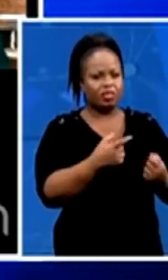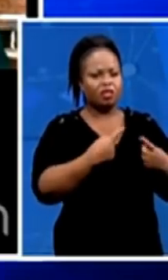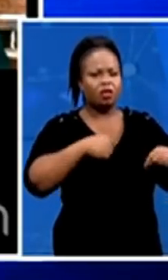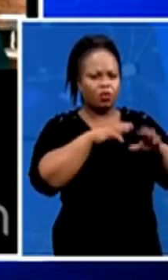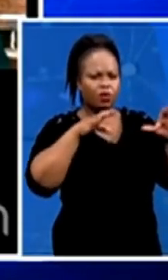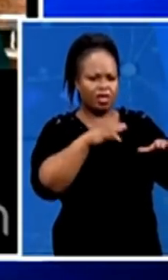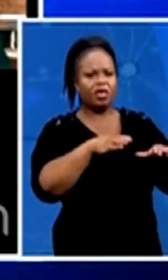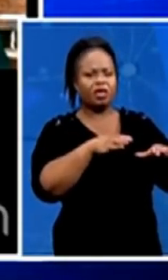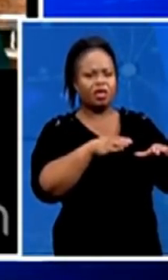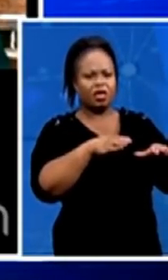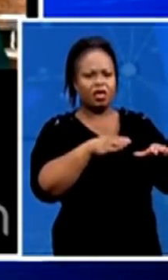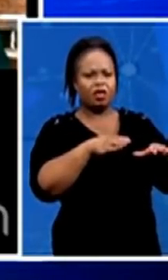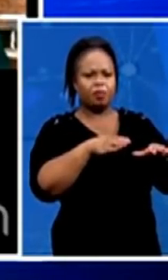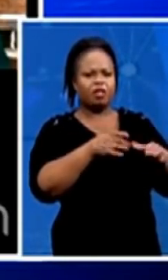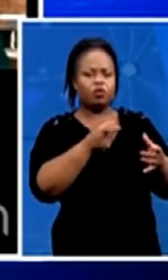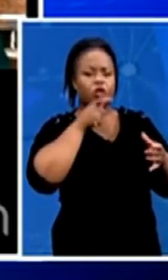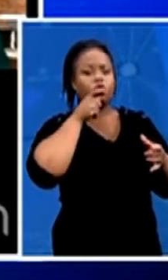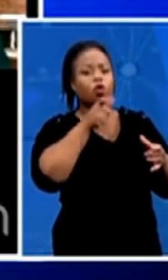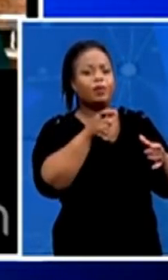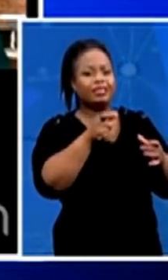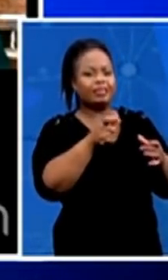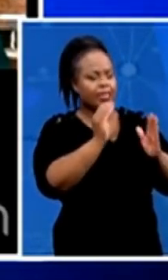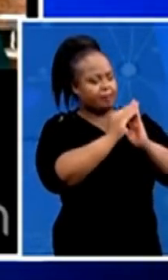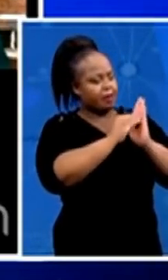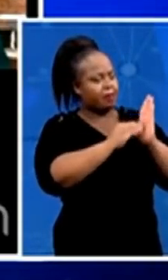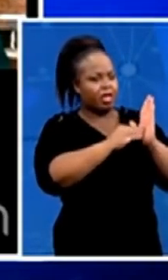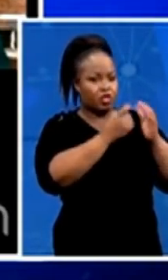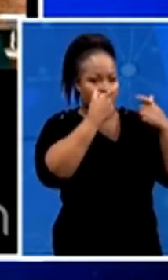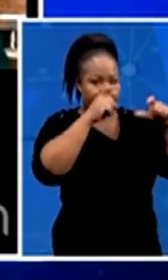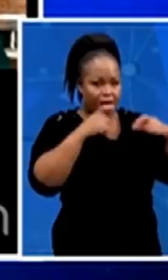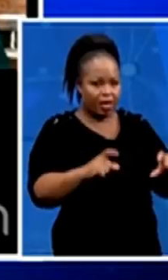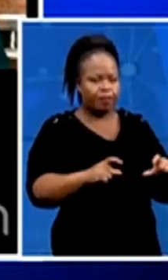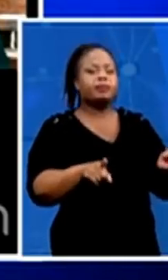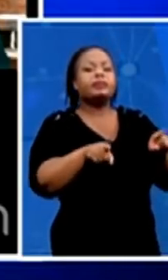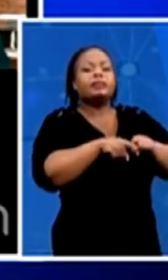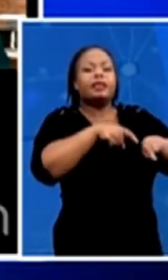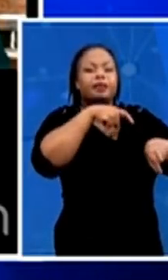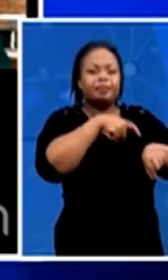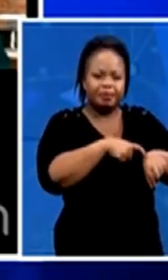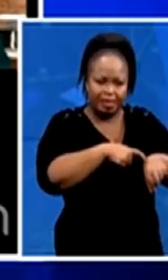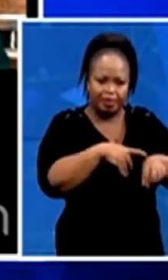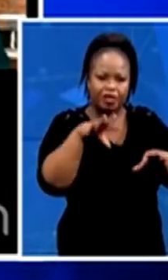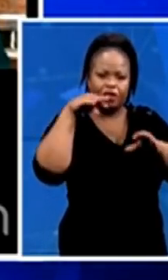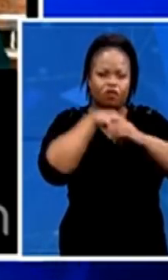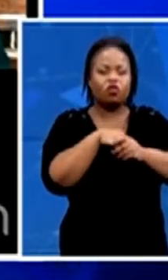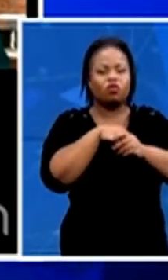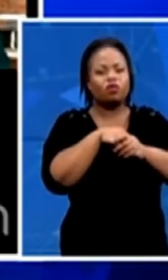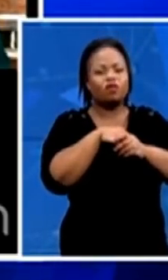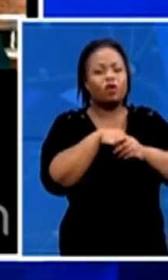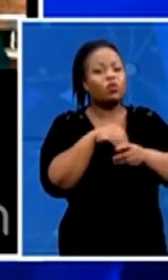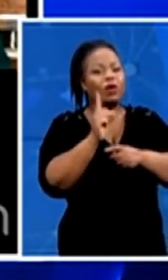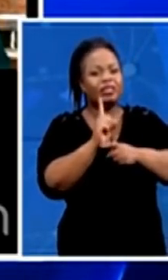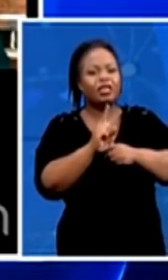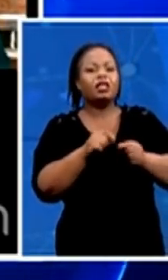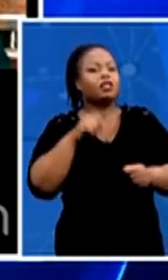utterances, but it does so and relies on them in the context of sanction. If